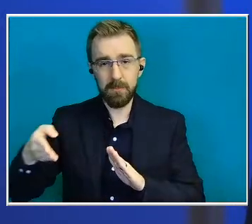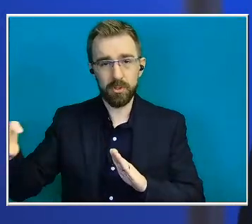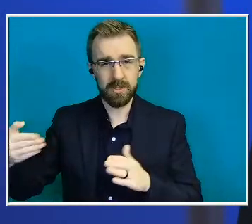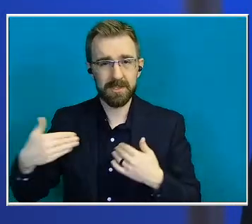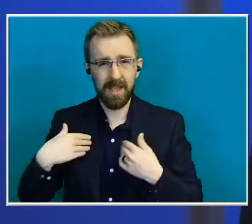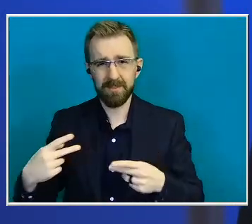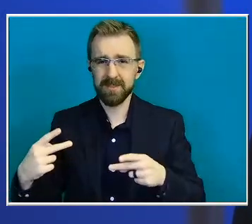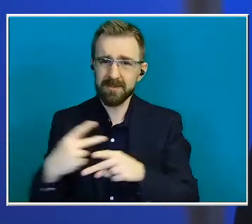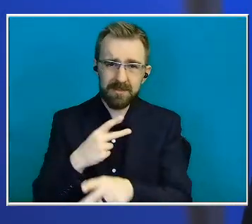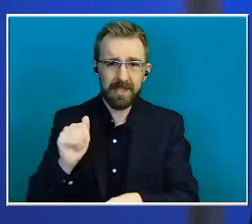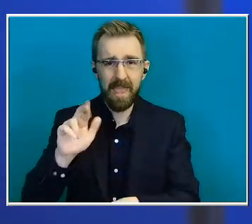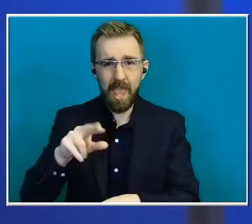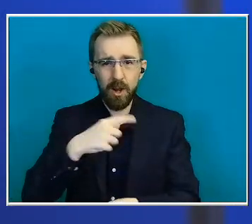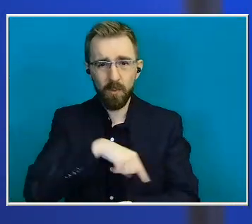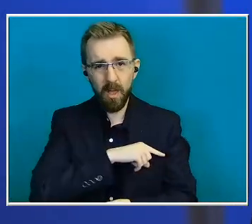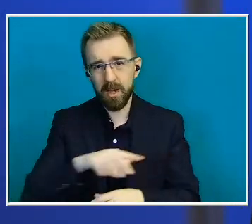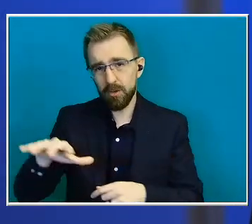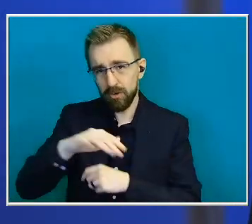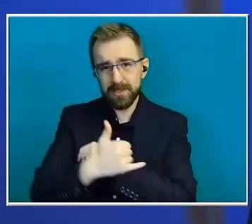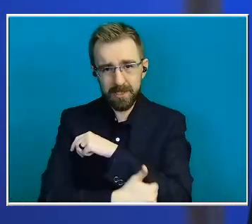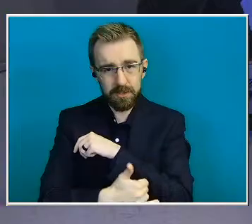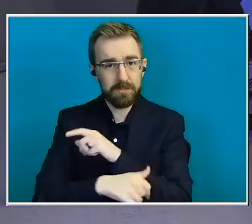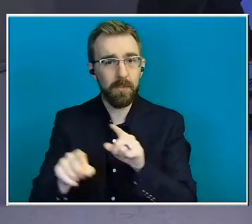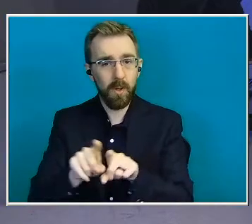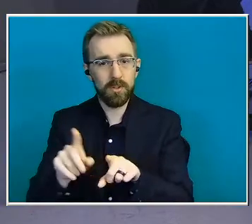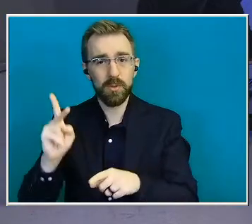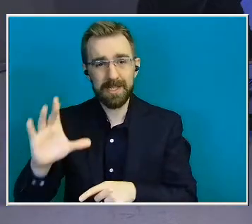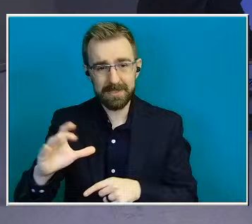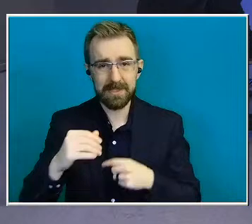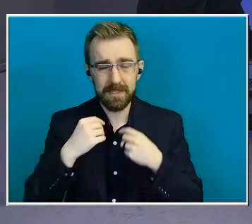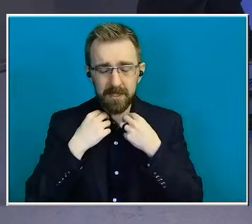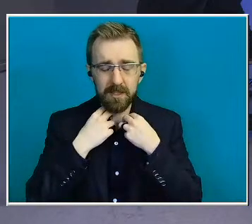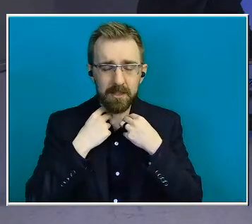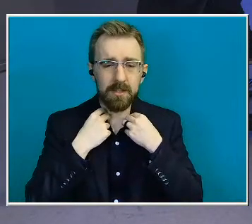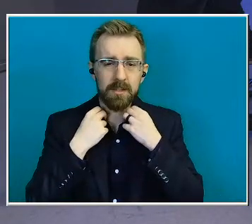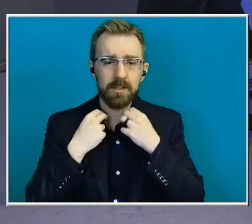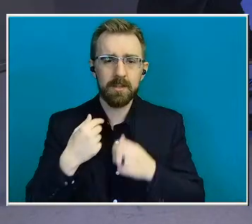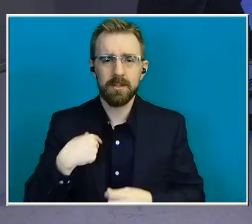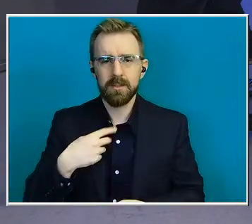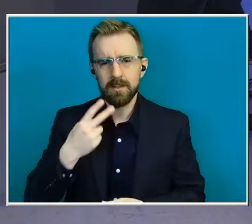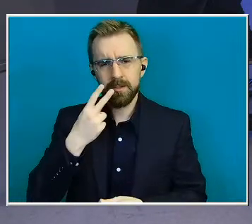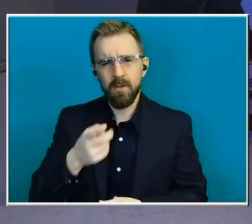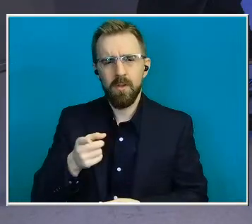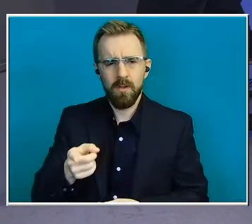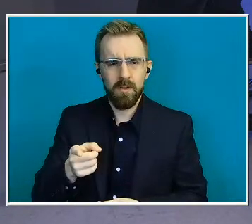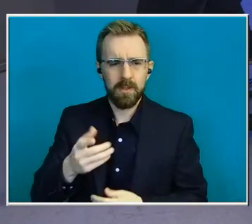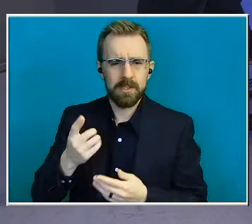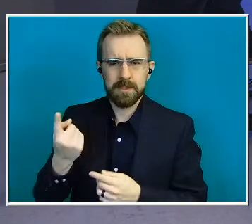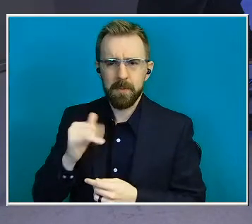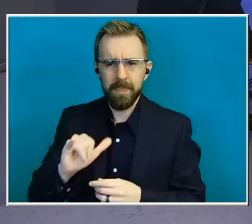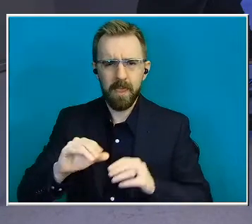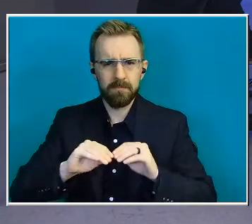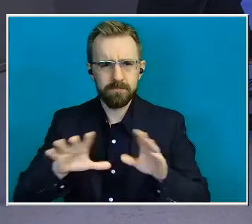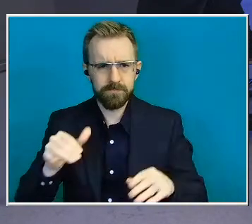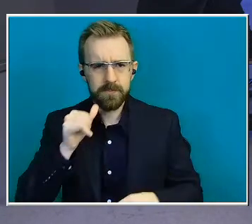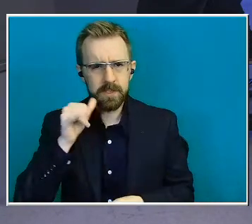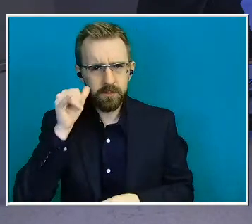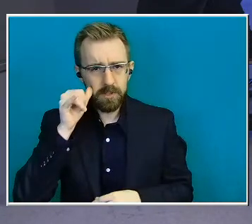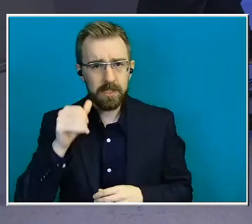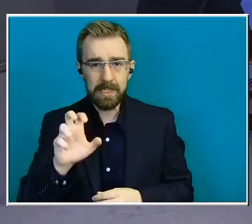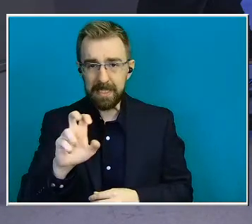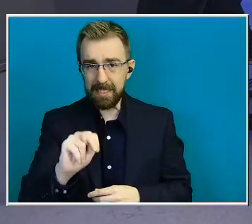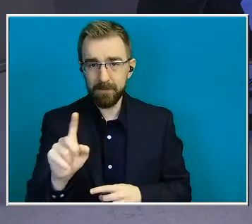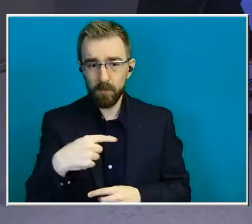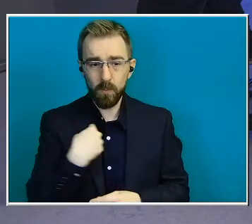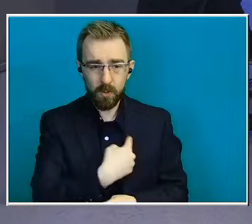but also in Kansas City was part of the study. And then when you look at where I just saw something that came out yesterday, and even where we are spending money